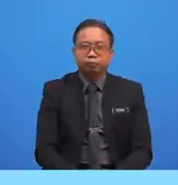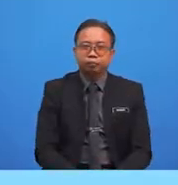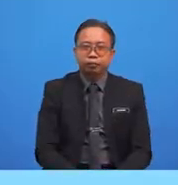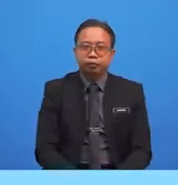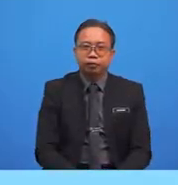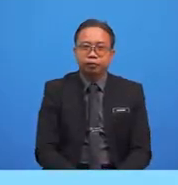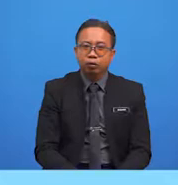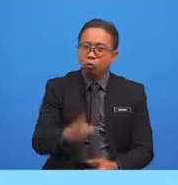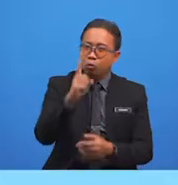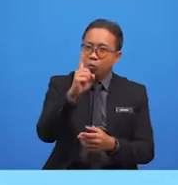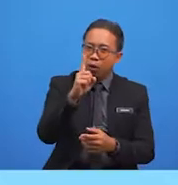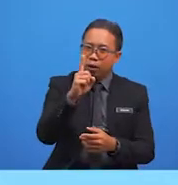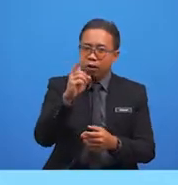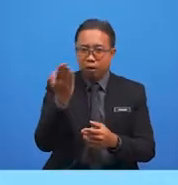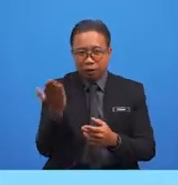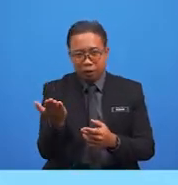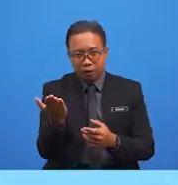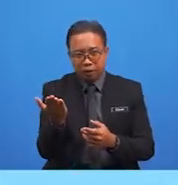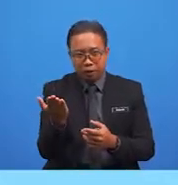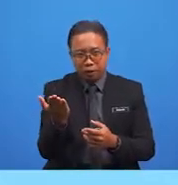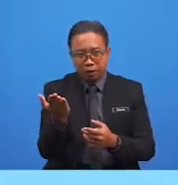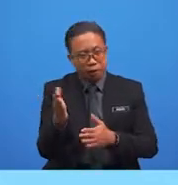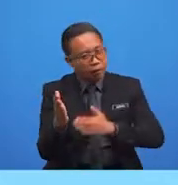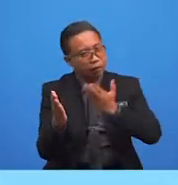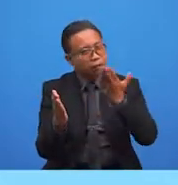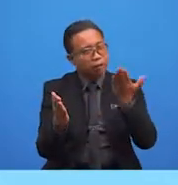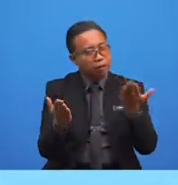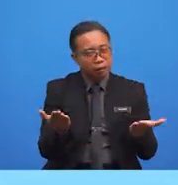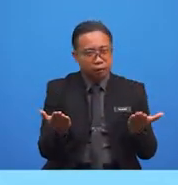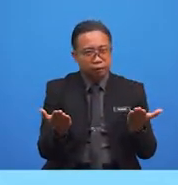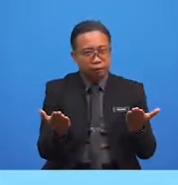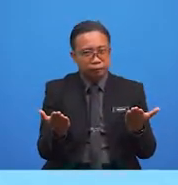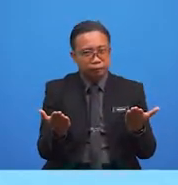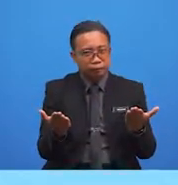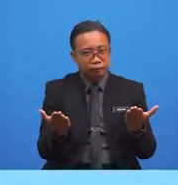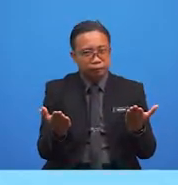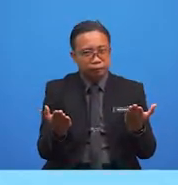On the one hand, and on the other hand.